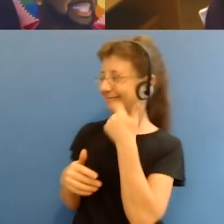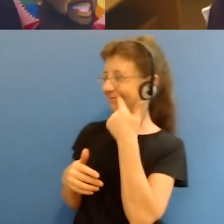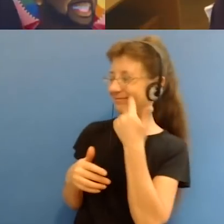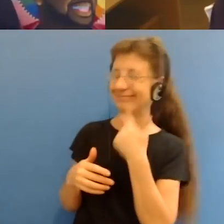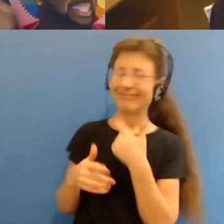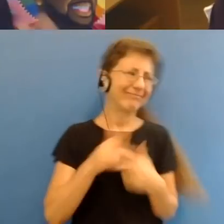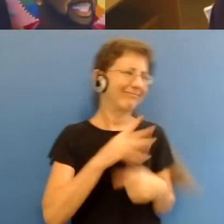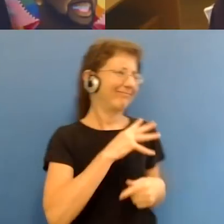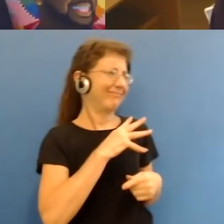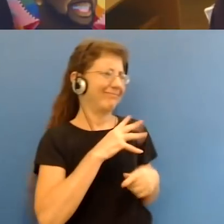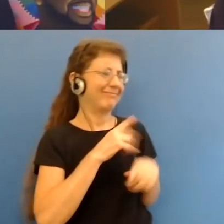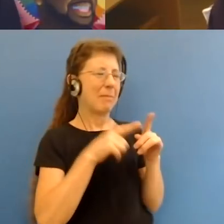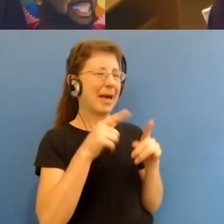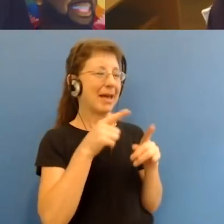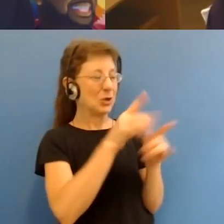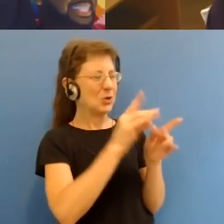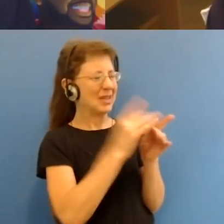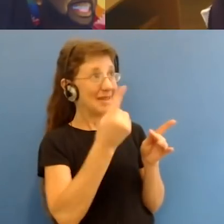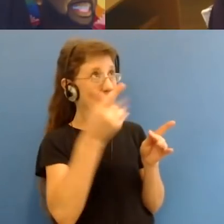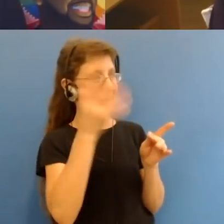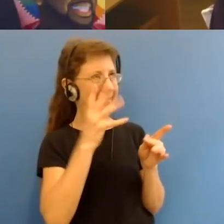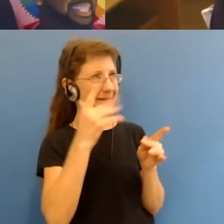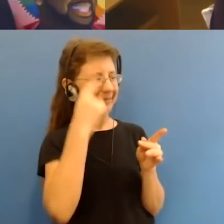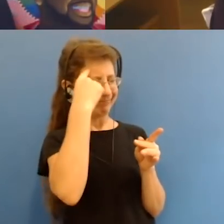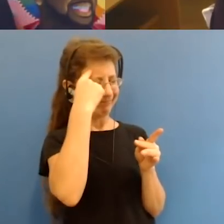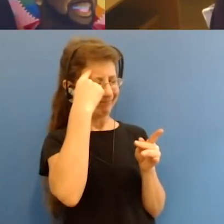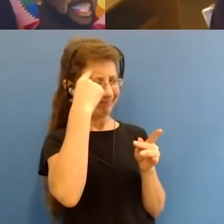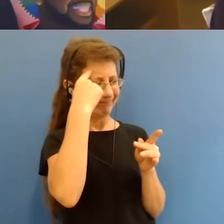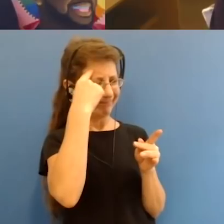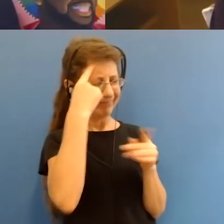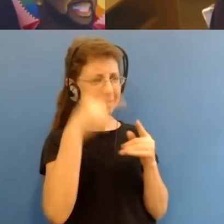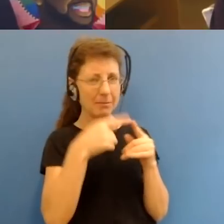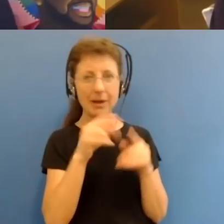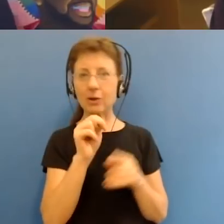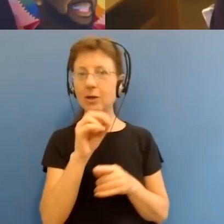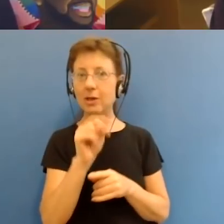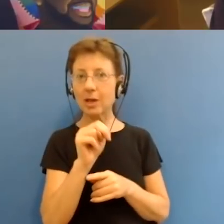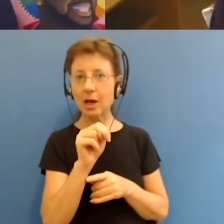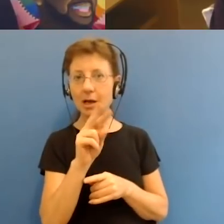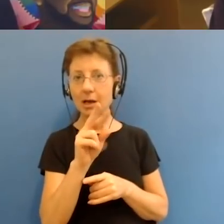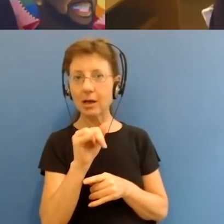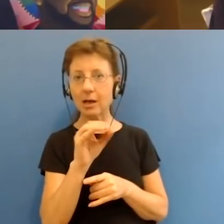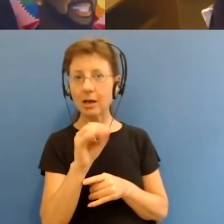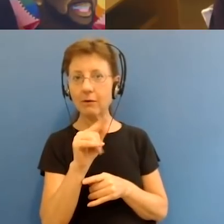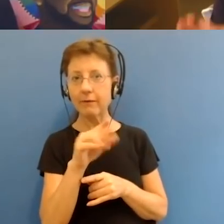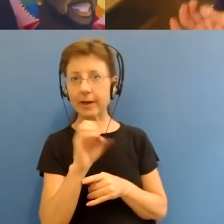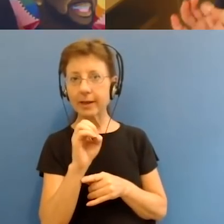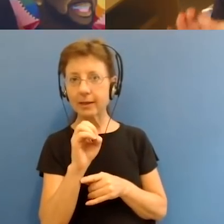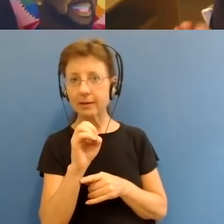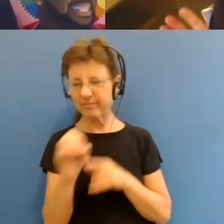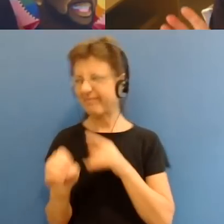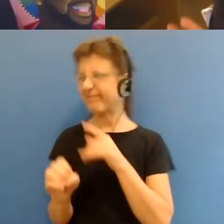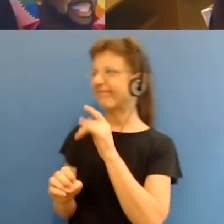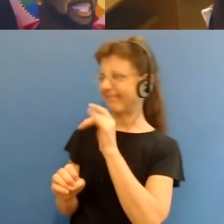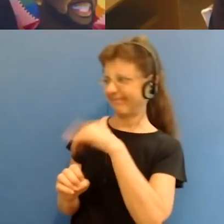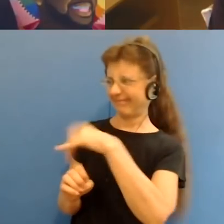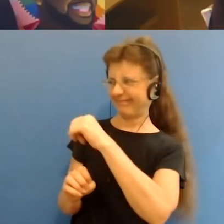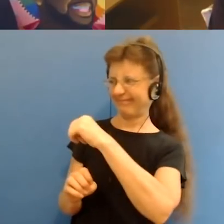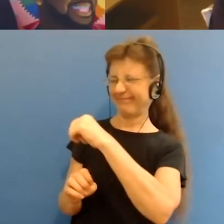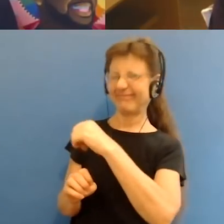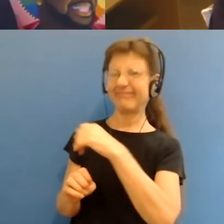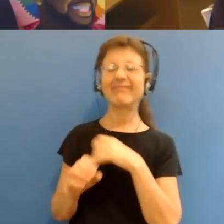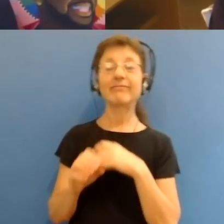that really got me thinking. And it was about nonviolence. Oh, yeah. And I thought that, like, that, you